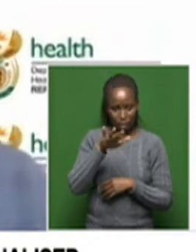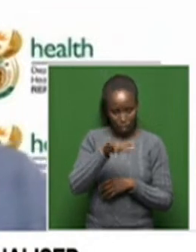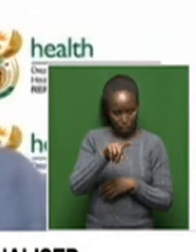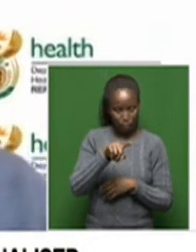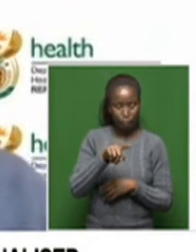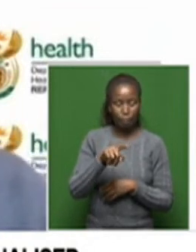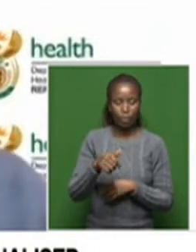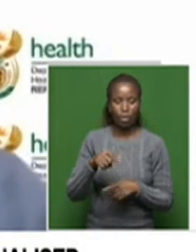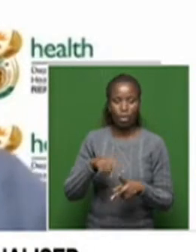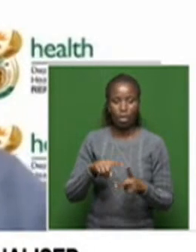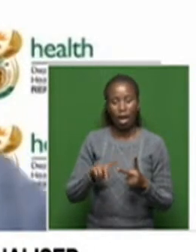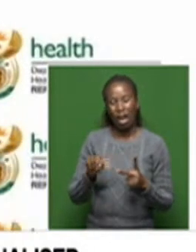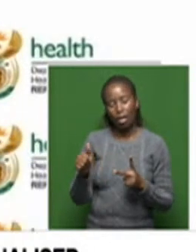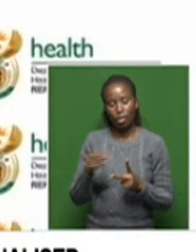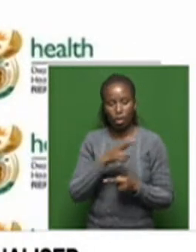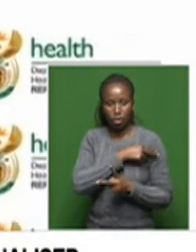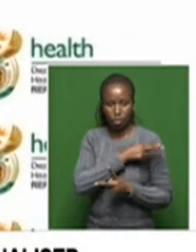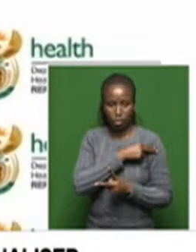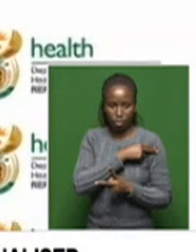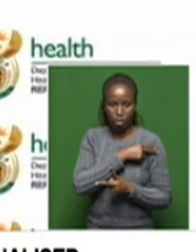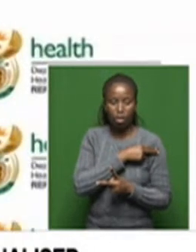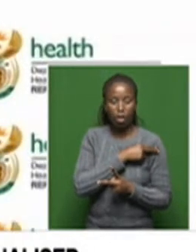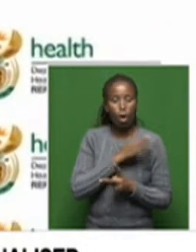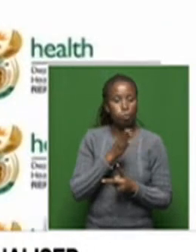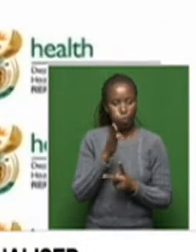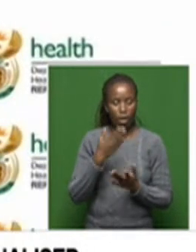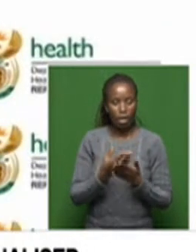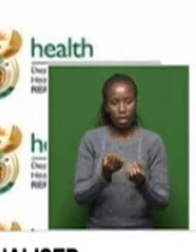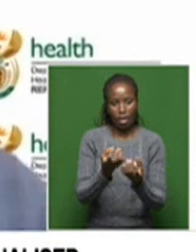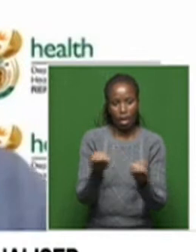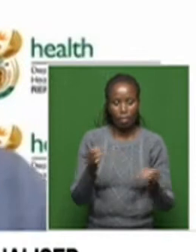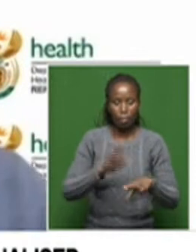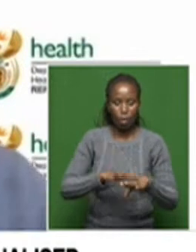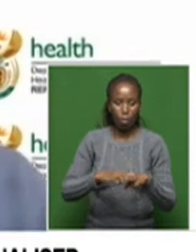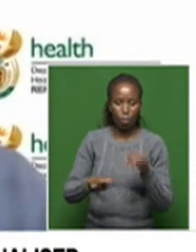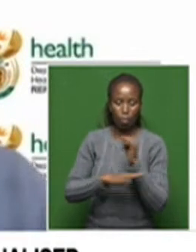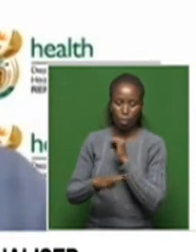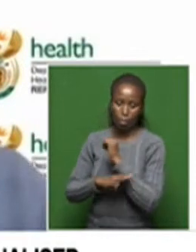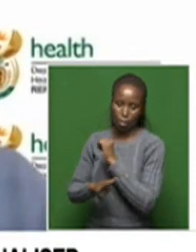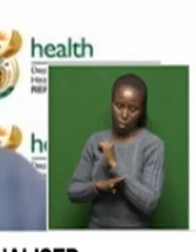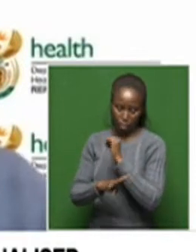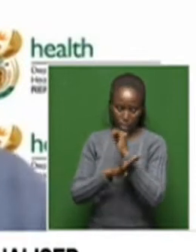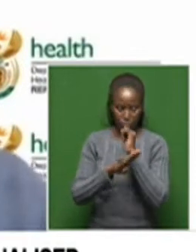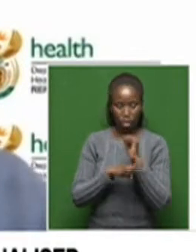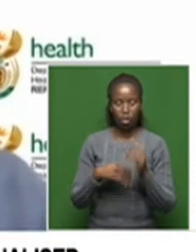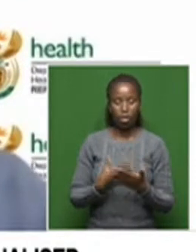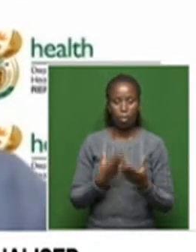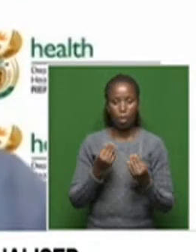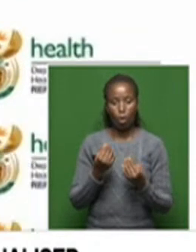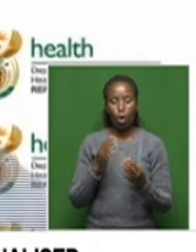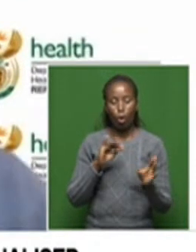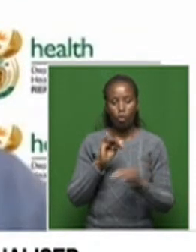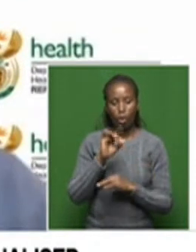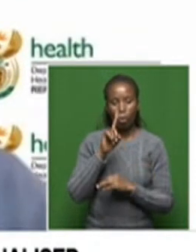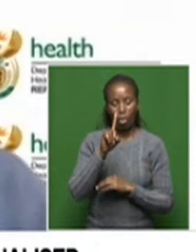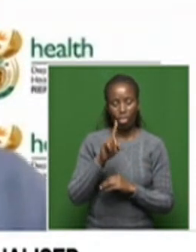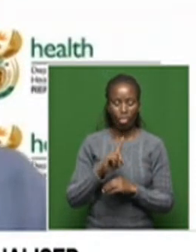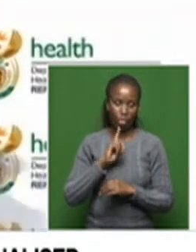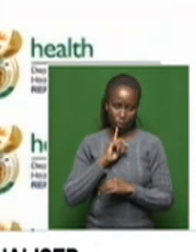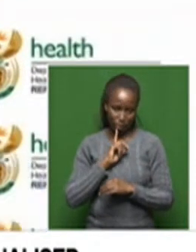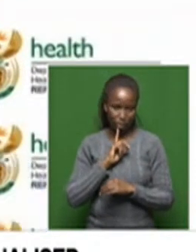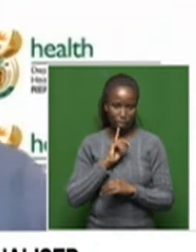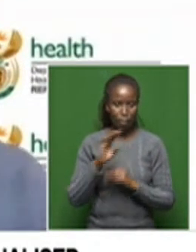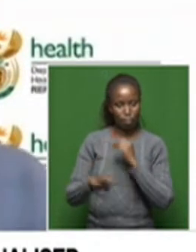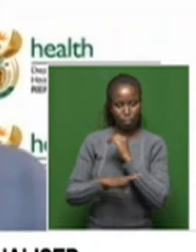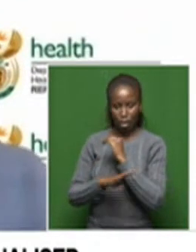the former mining hospitals to get additional beds, to reach that more than 1,000 additional beds in addition to the 3,000 existing